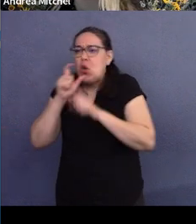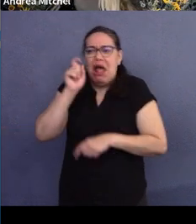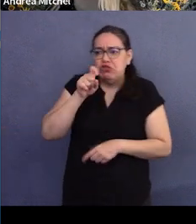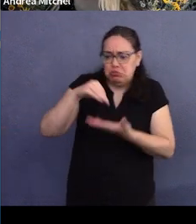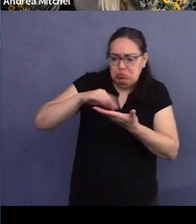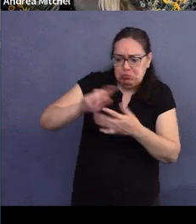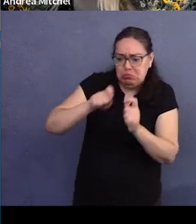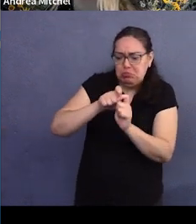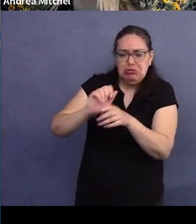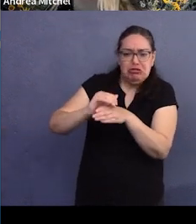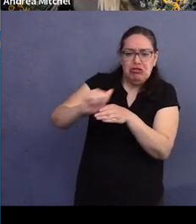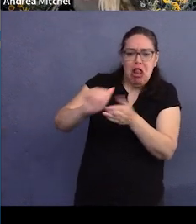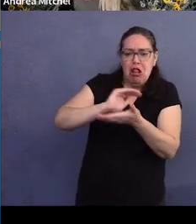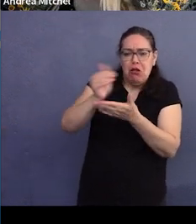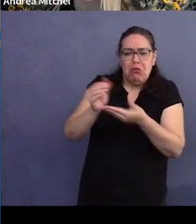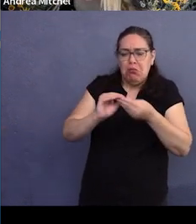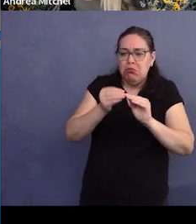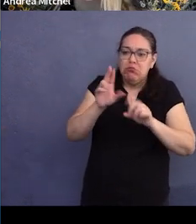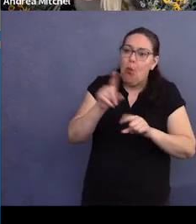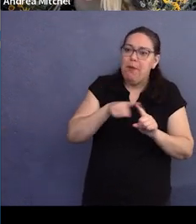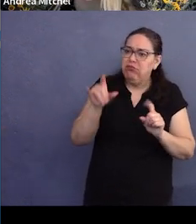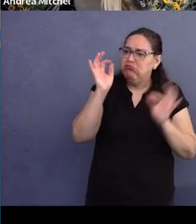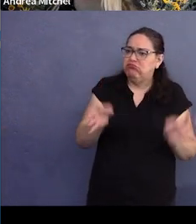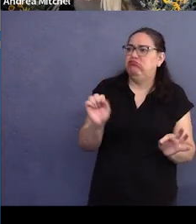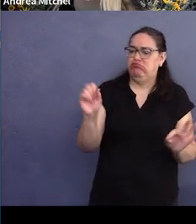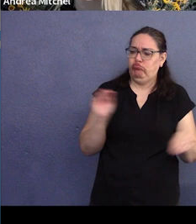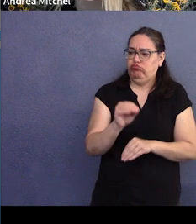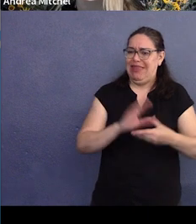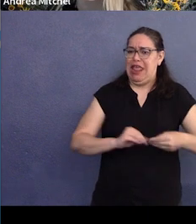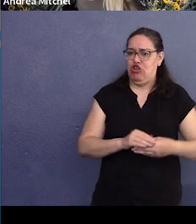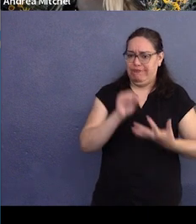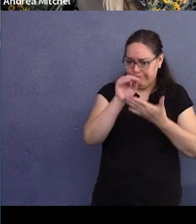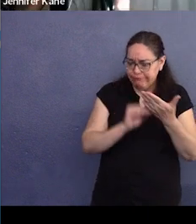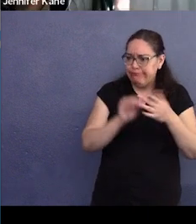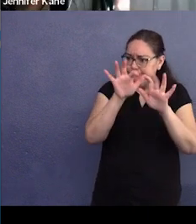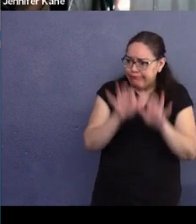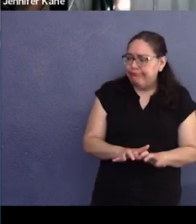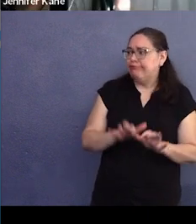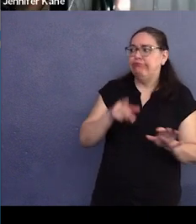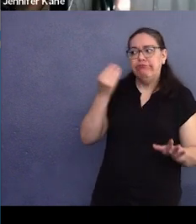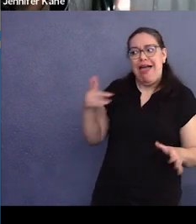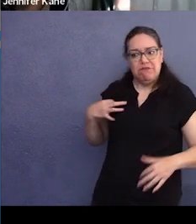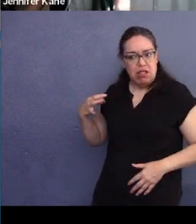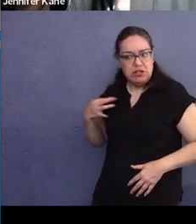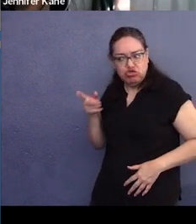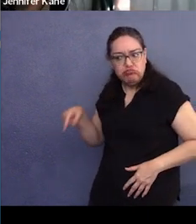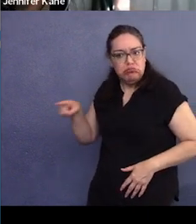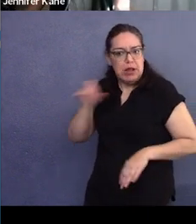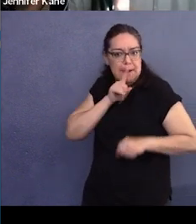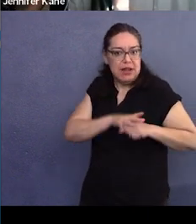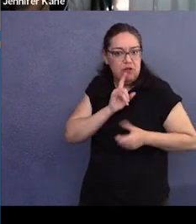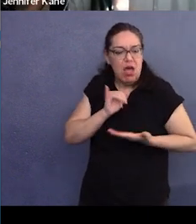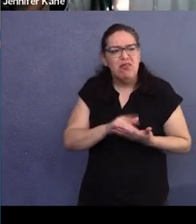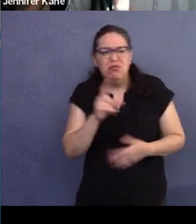but I would just mention them that you have volunteers that are committed to the project. Yeah. And then what's the difference between